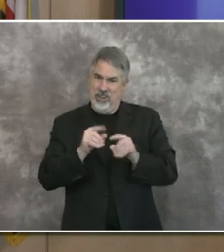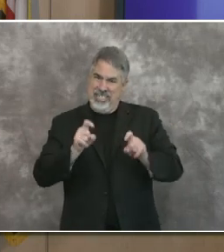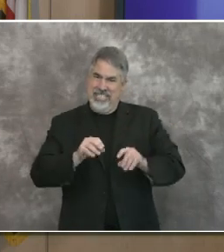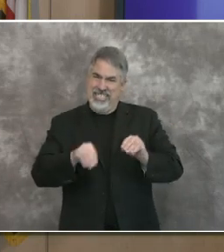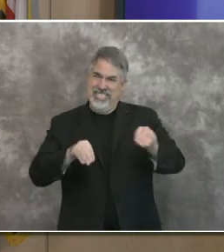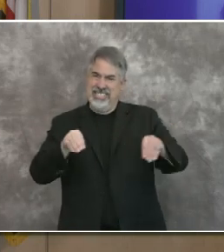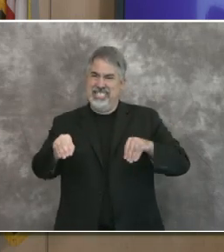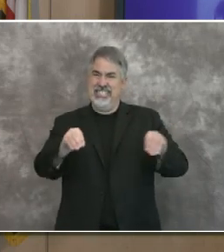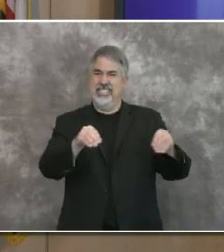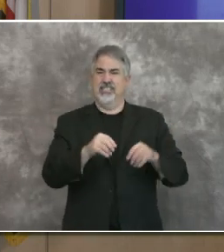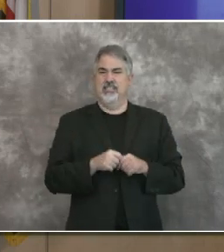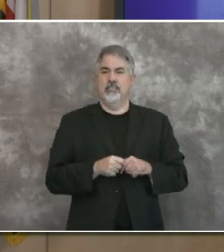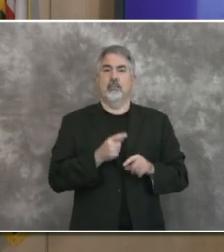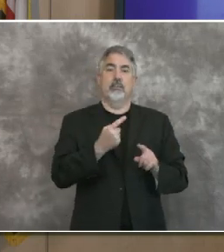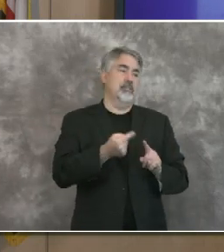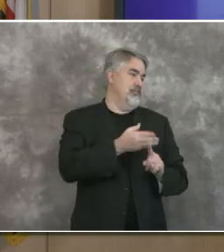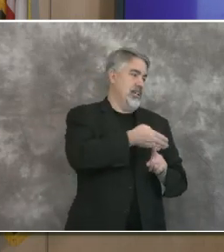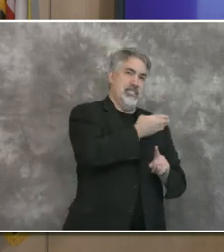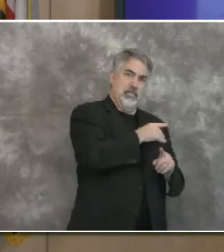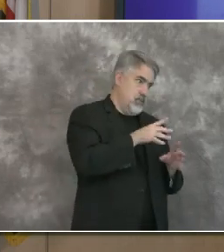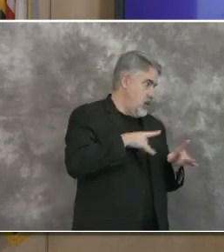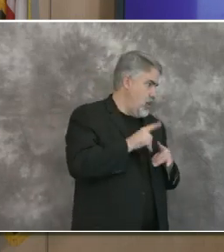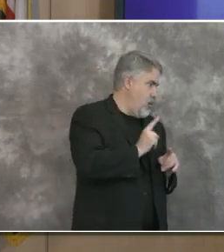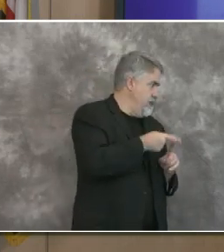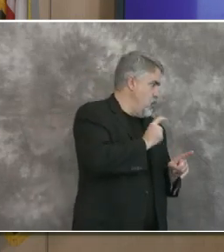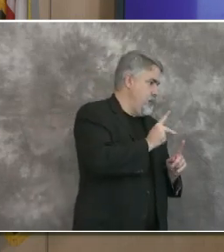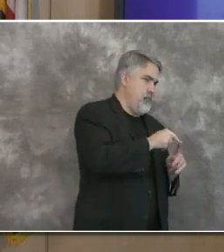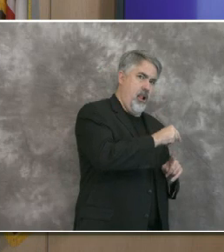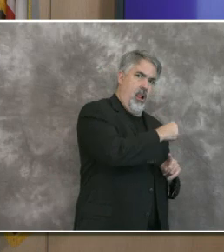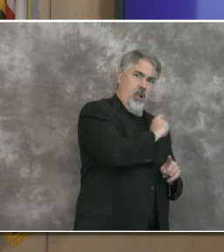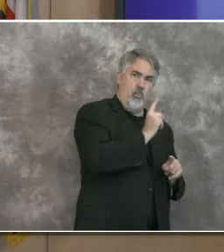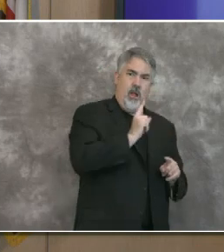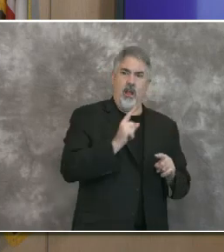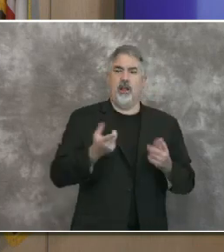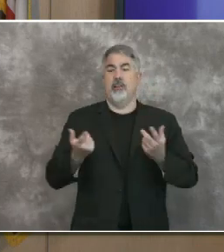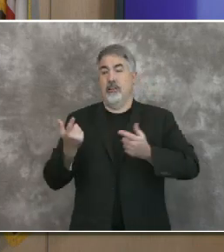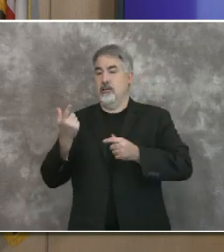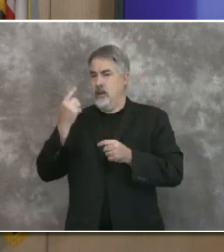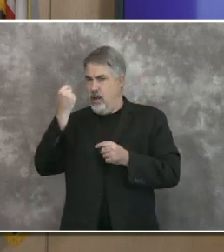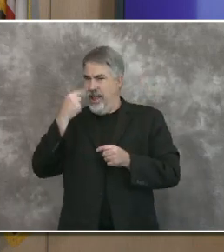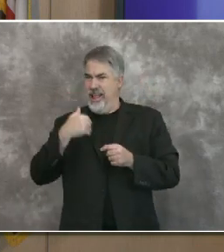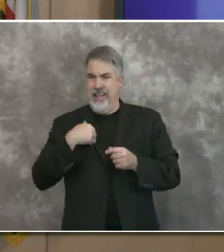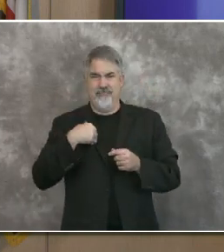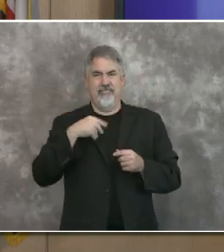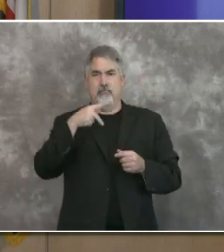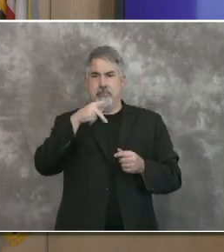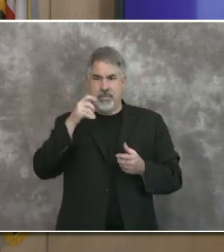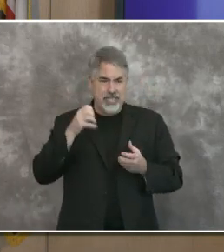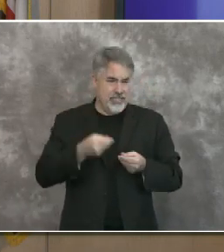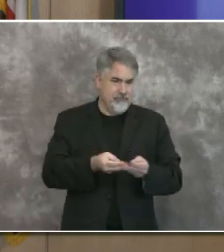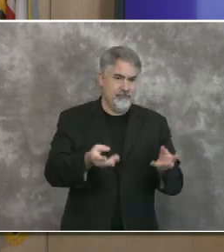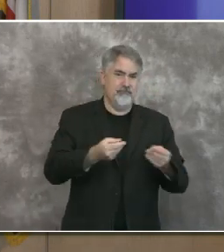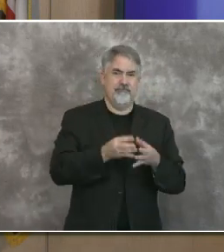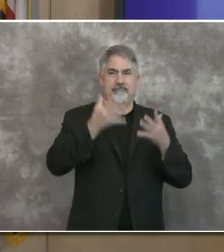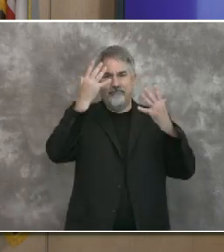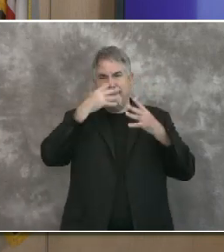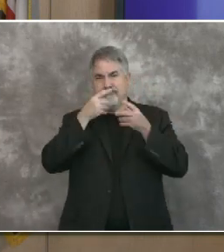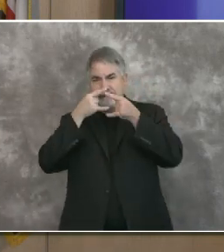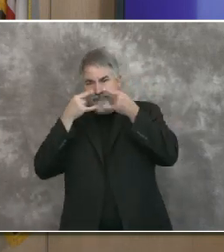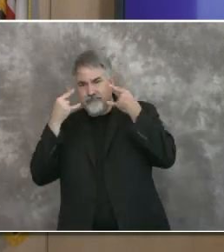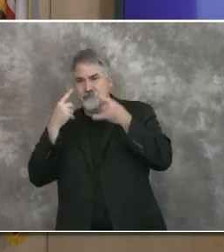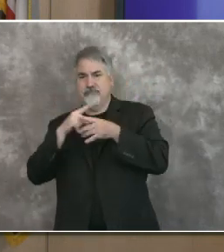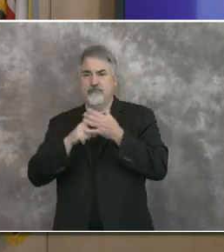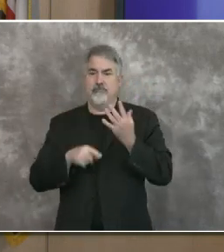up our tracing capacity, continuing to ensure we have all the personal protective equipment. But those are things that we're going to be doing throughout the